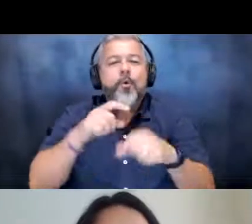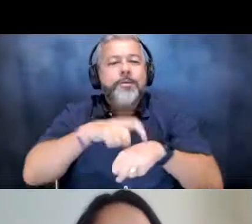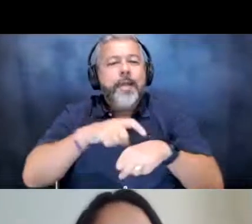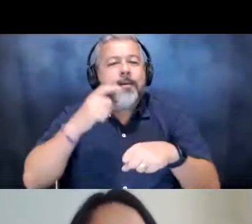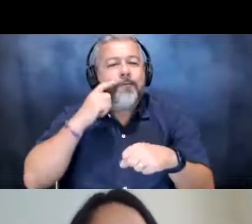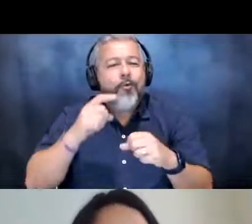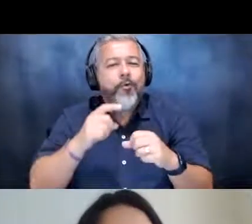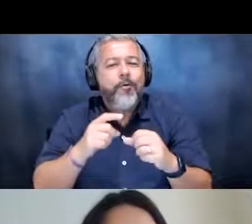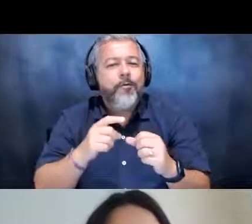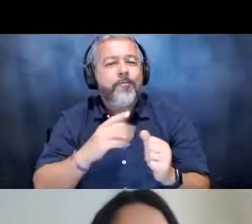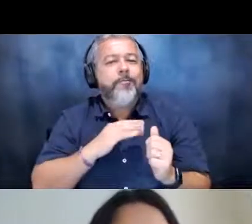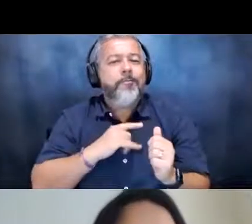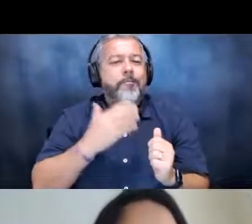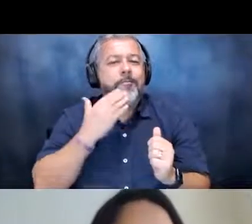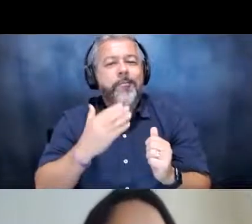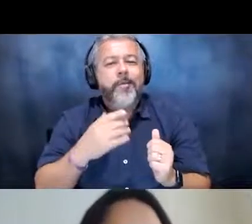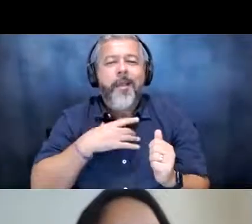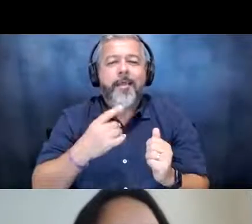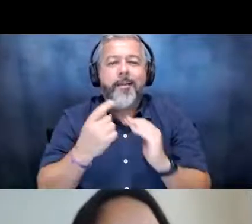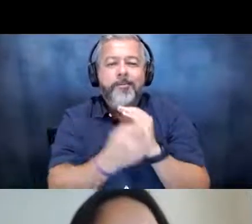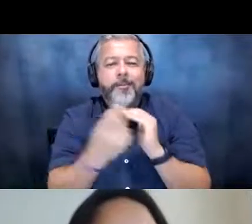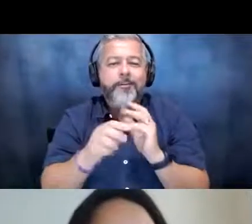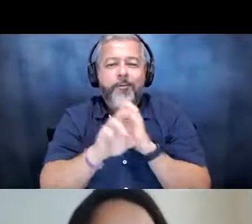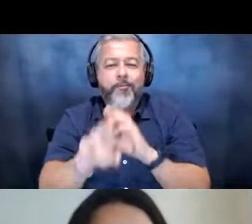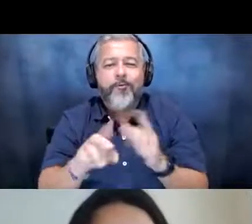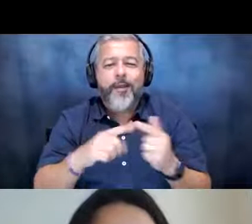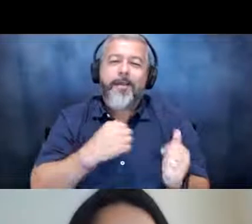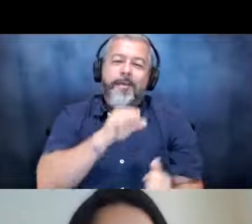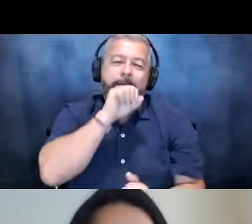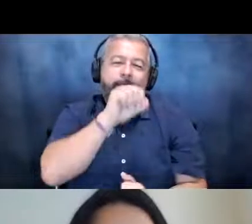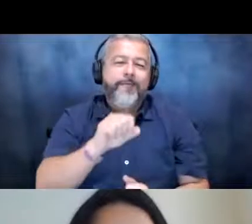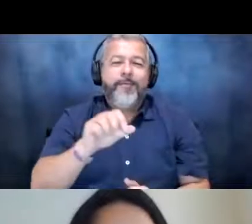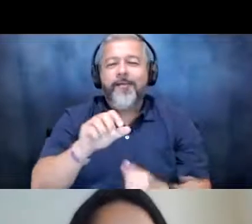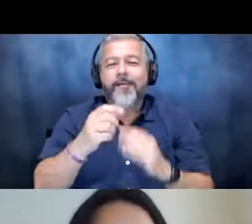Automating reports and data requests. I love automation.